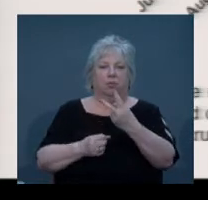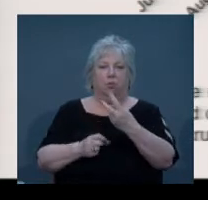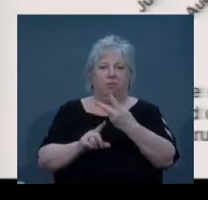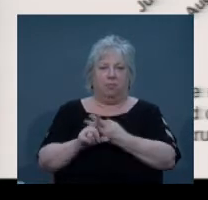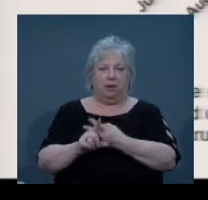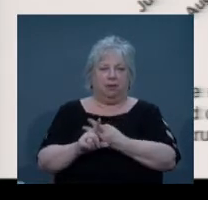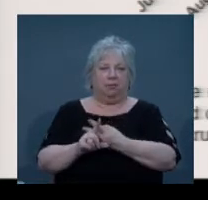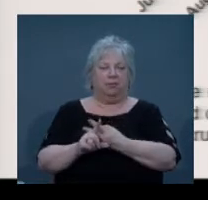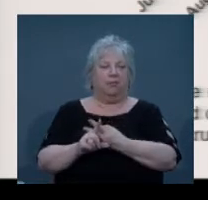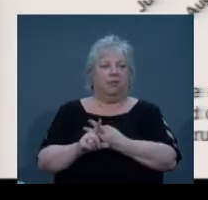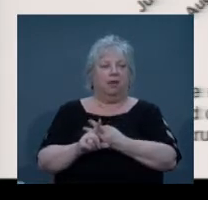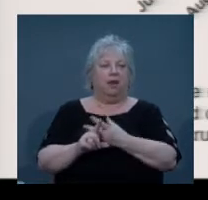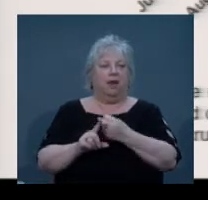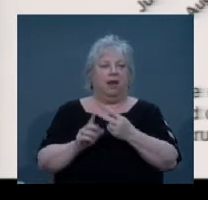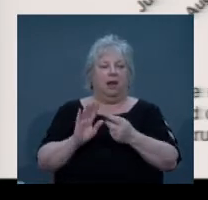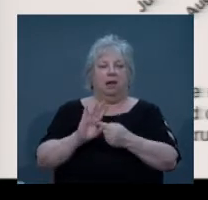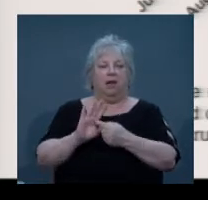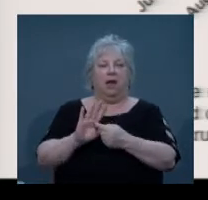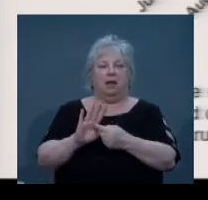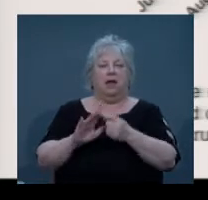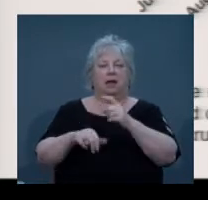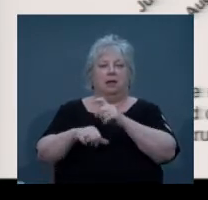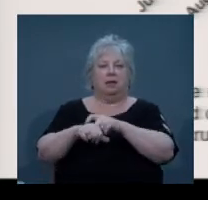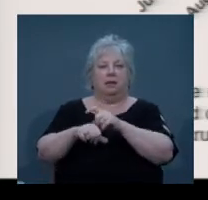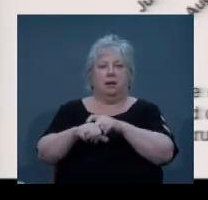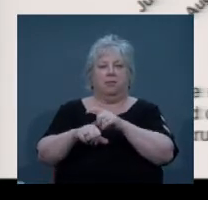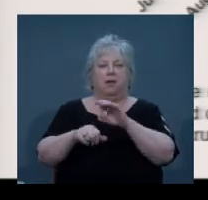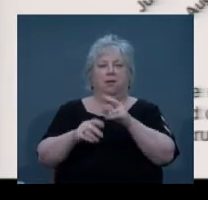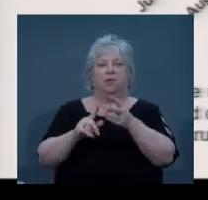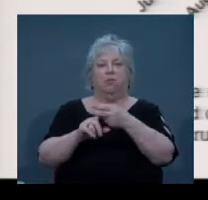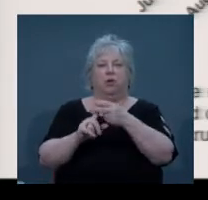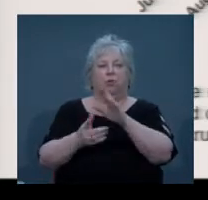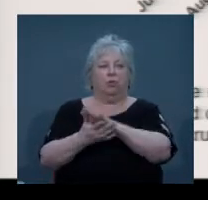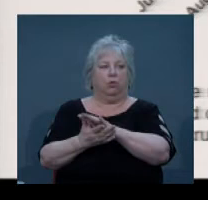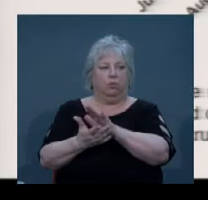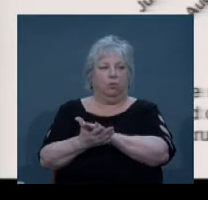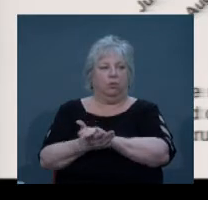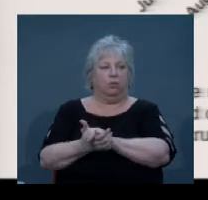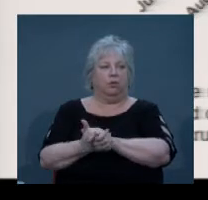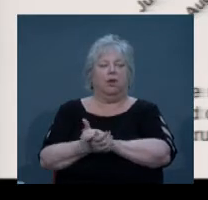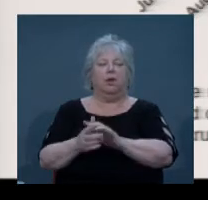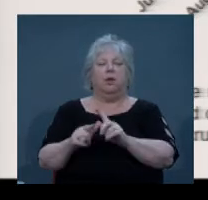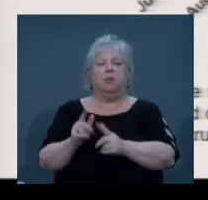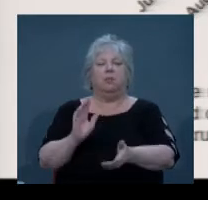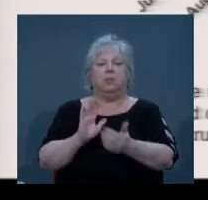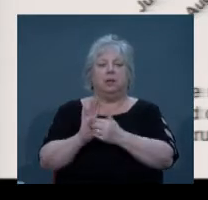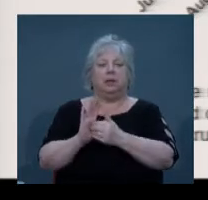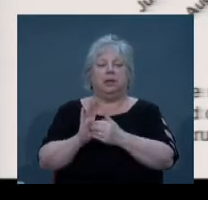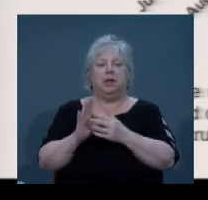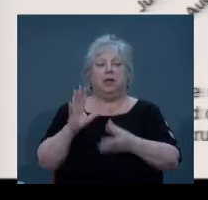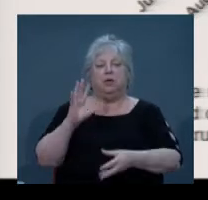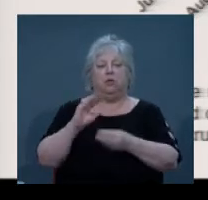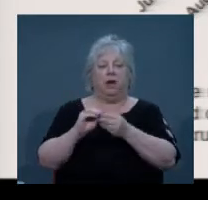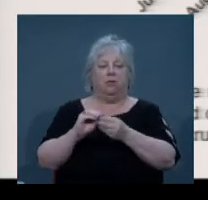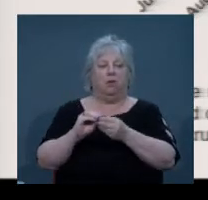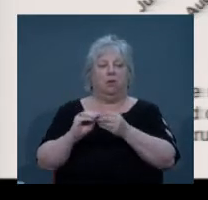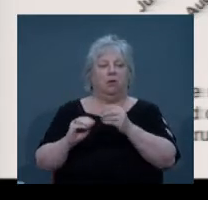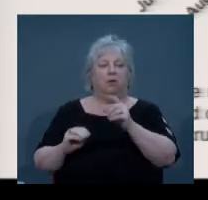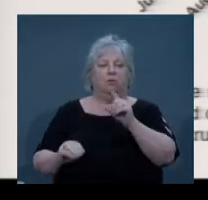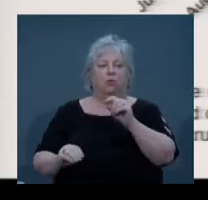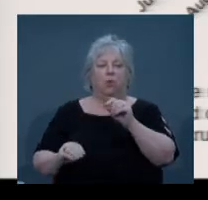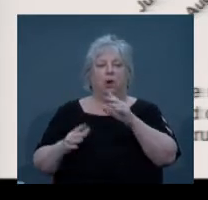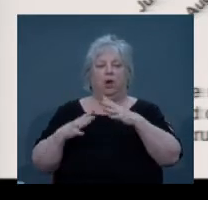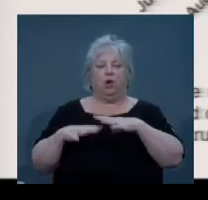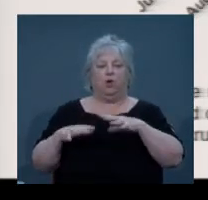And I've highlighted there the timing of those recruit schools. But again, grand total of 20